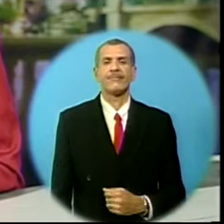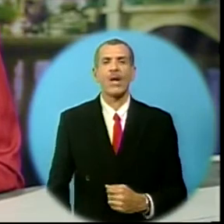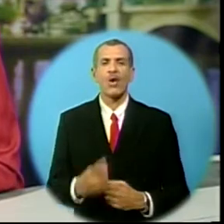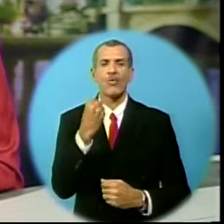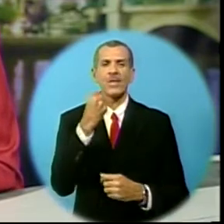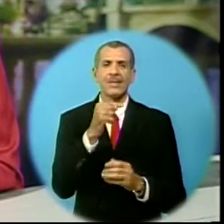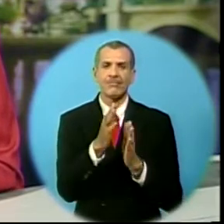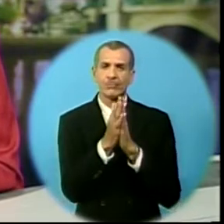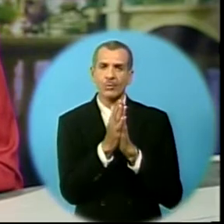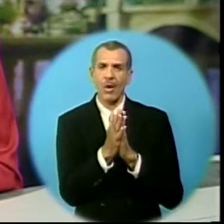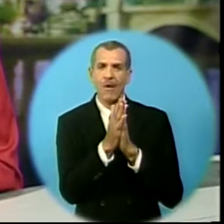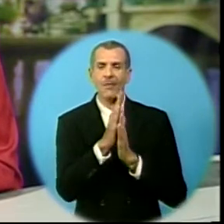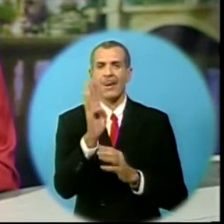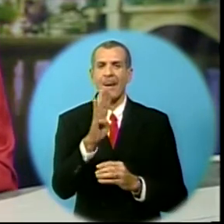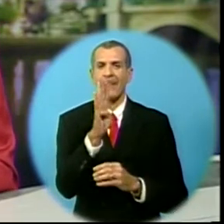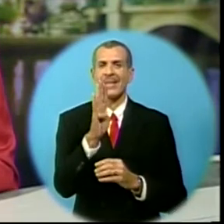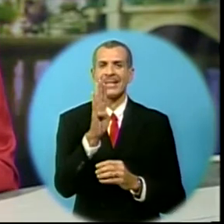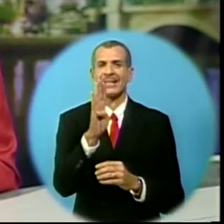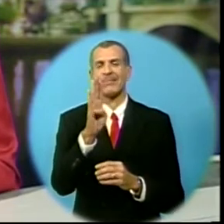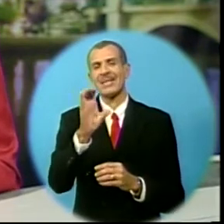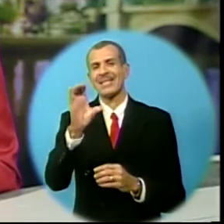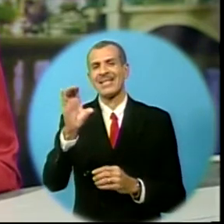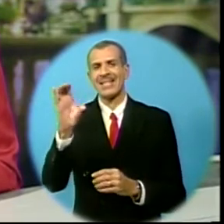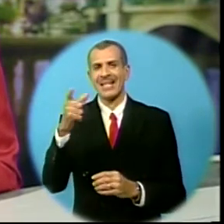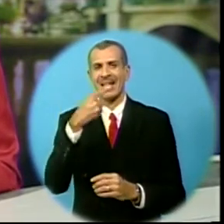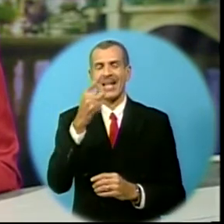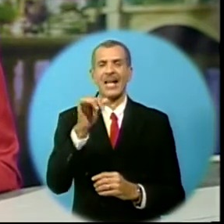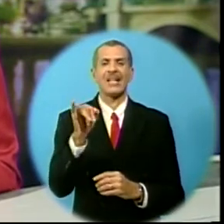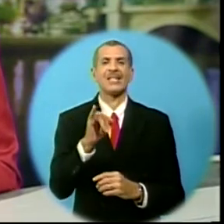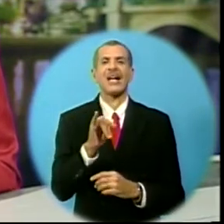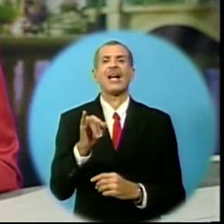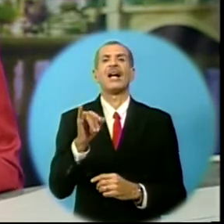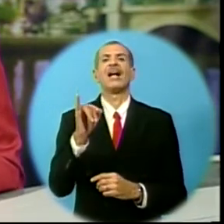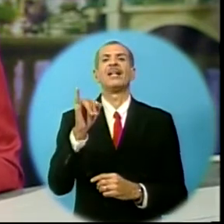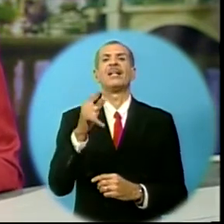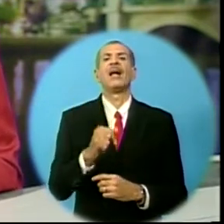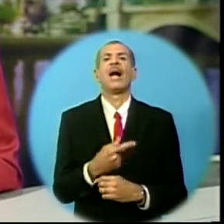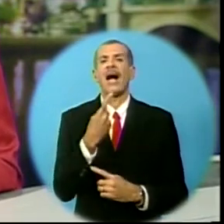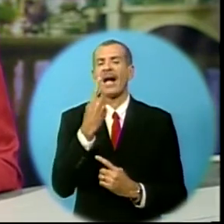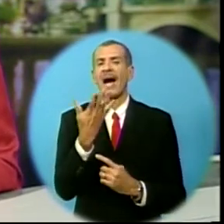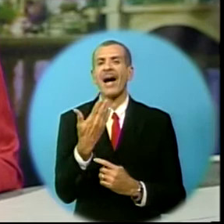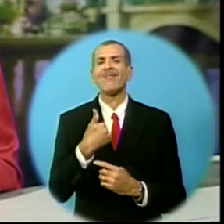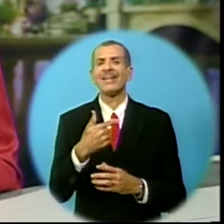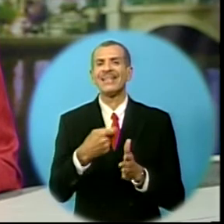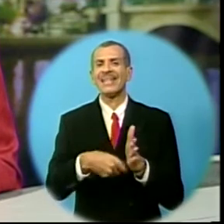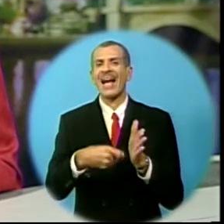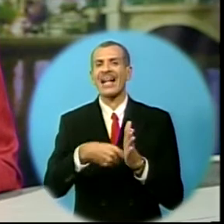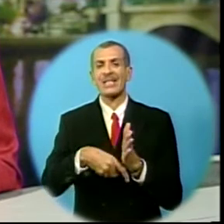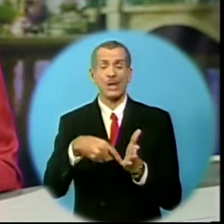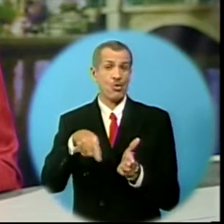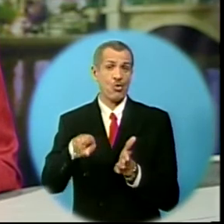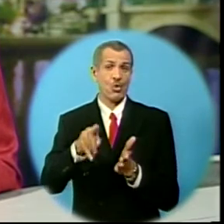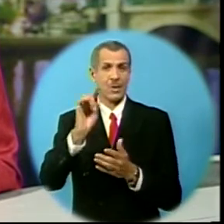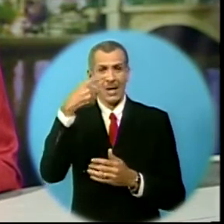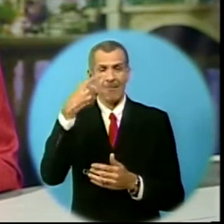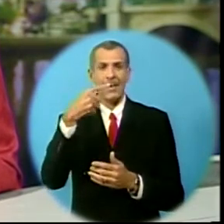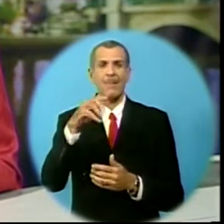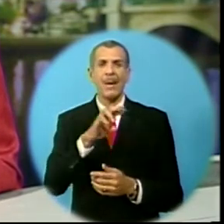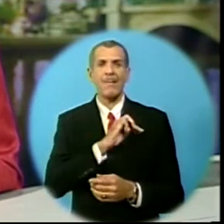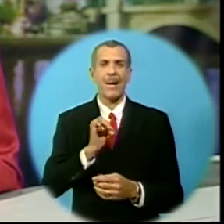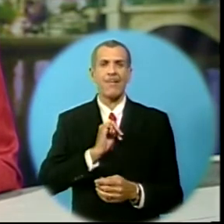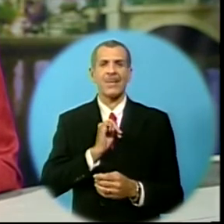recent call from the Barbados Chamber of Commerce and Industry, or BCCI, to have taxes owed to government by its